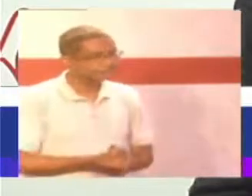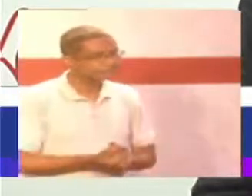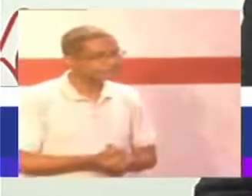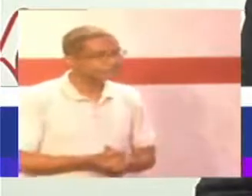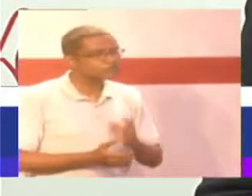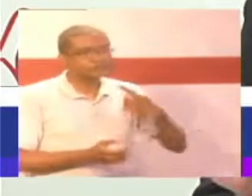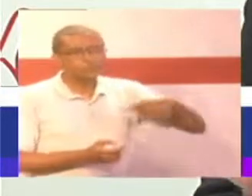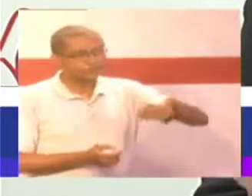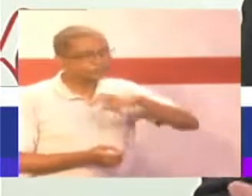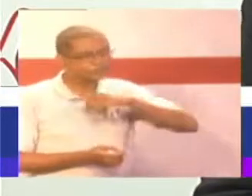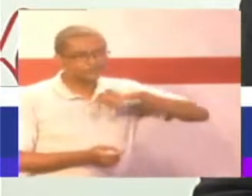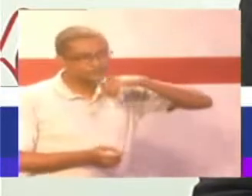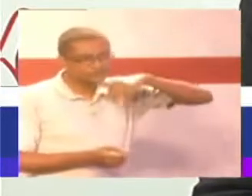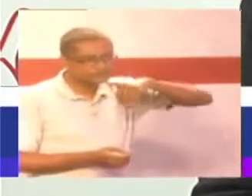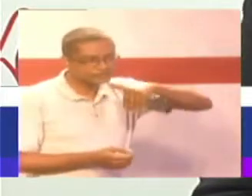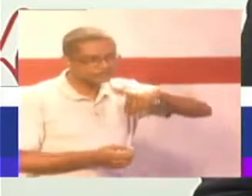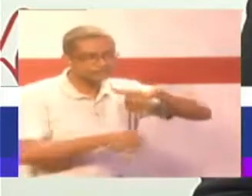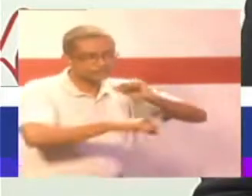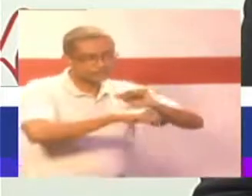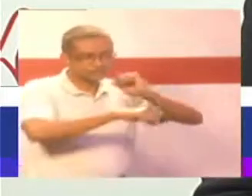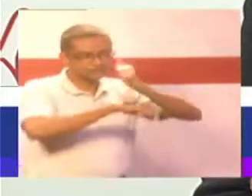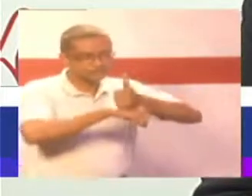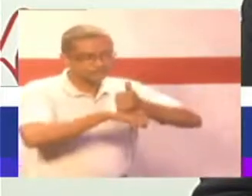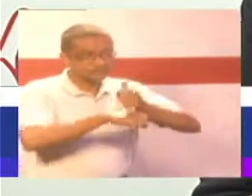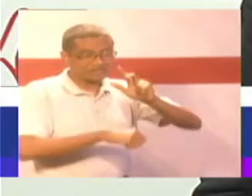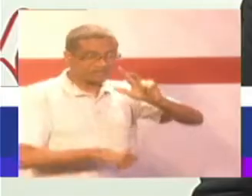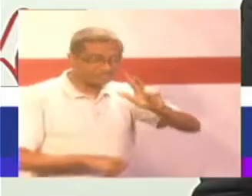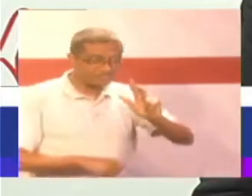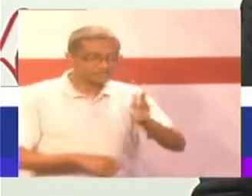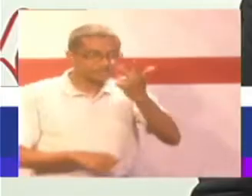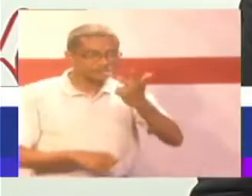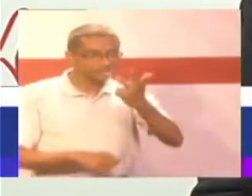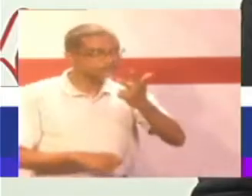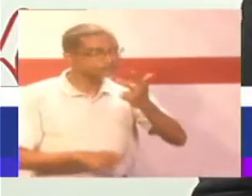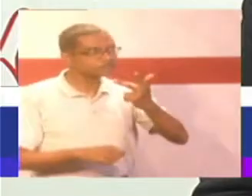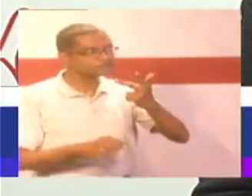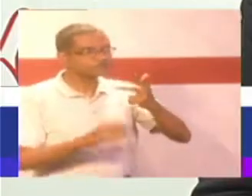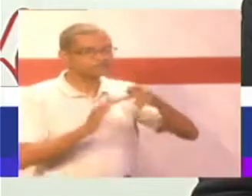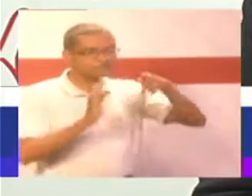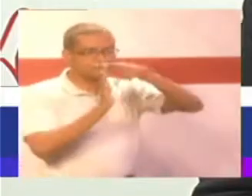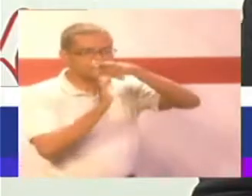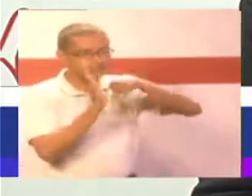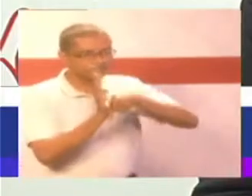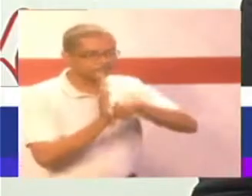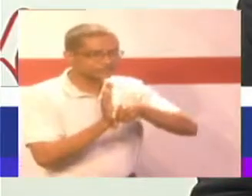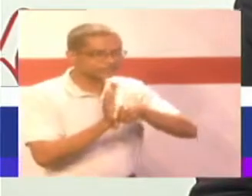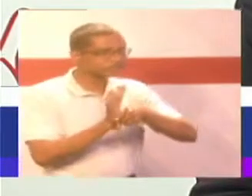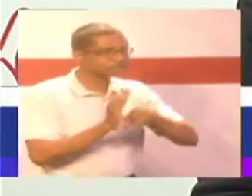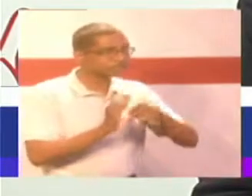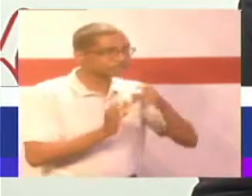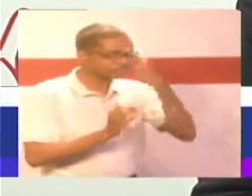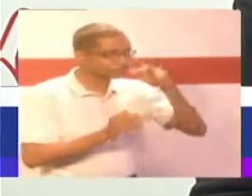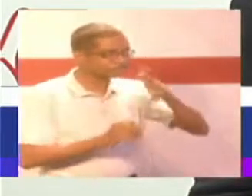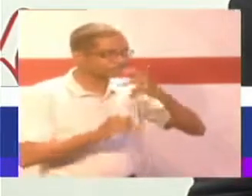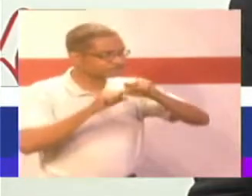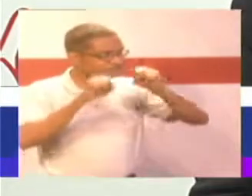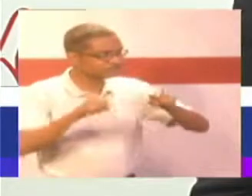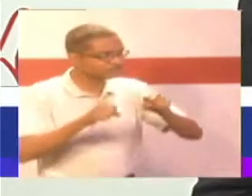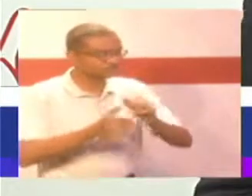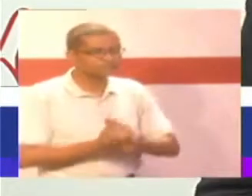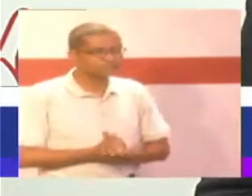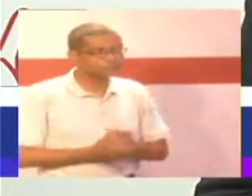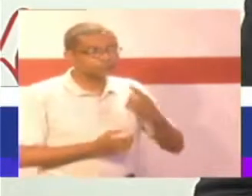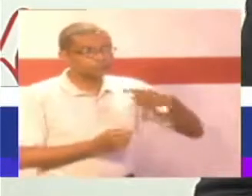We have not yet implemented a triage policy. We have respectfully cautioned